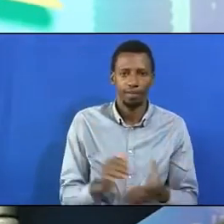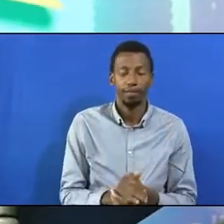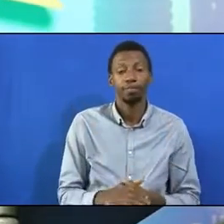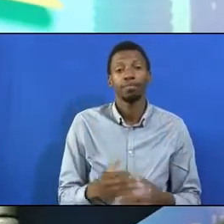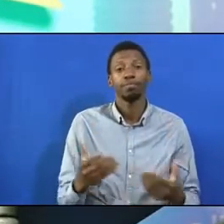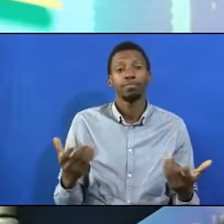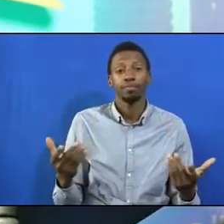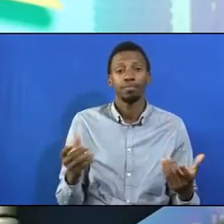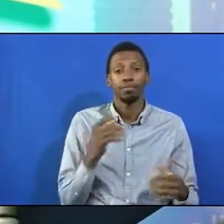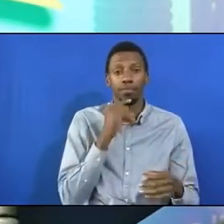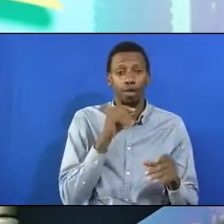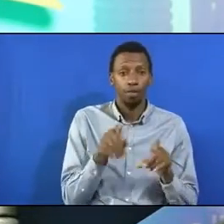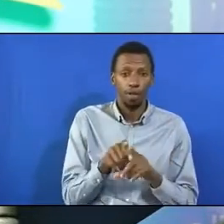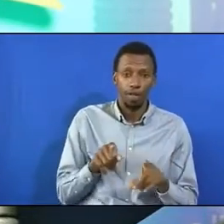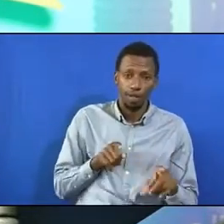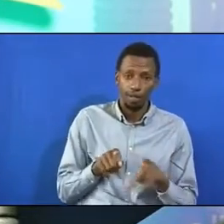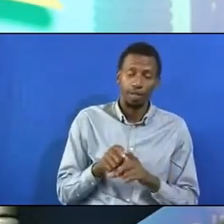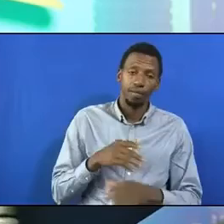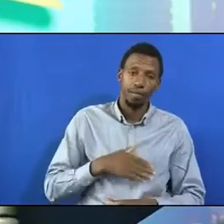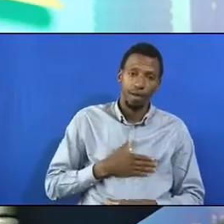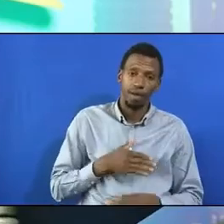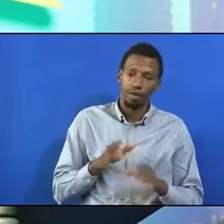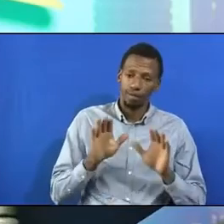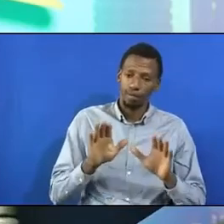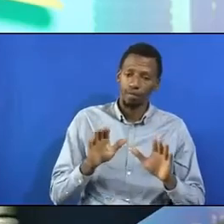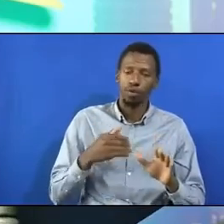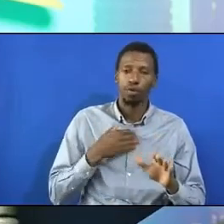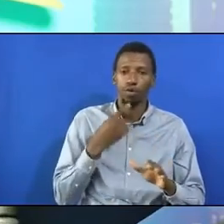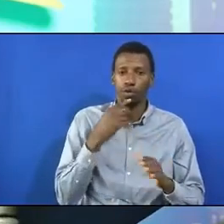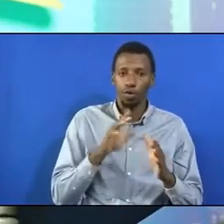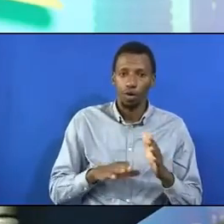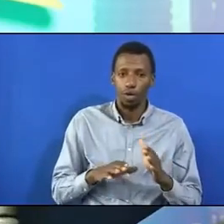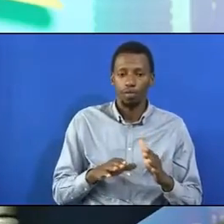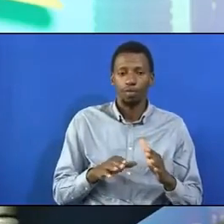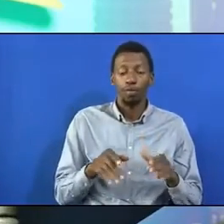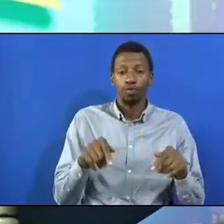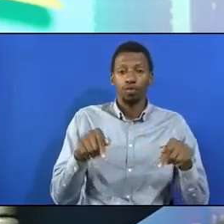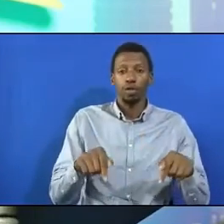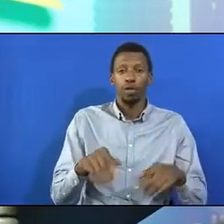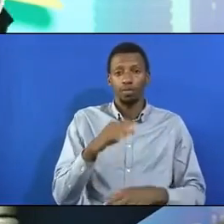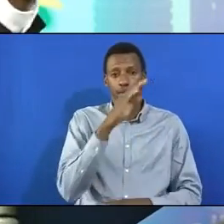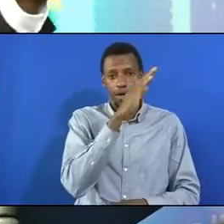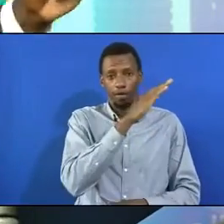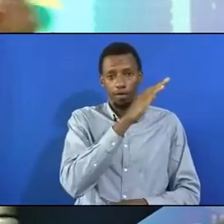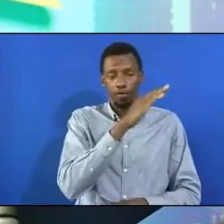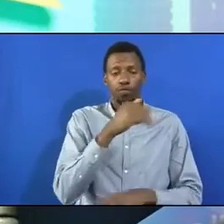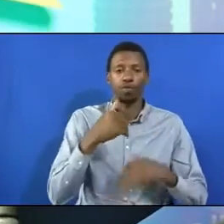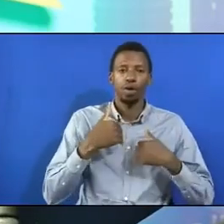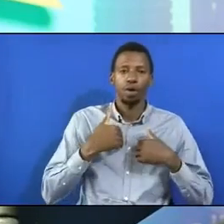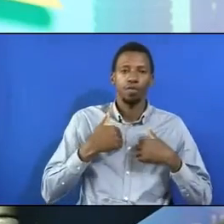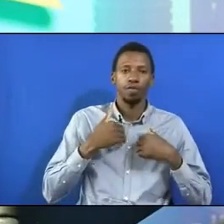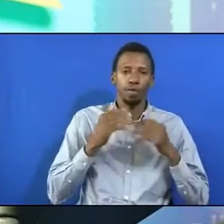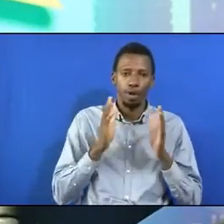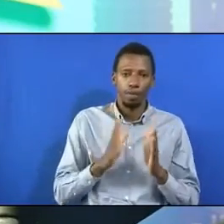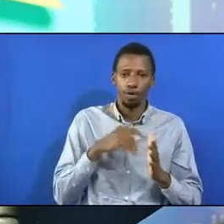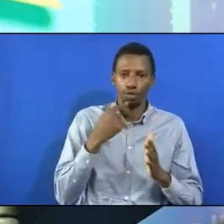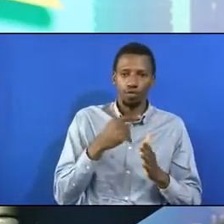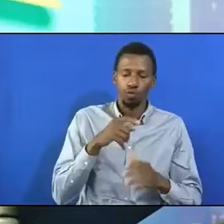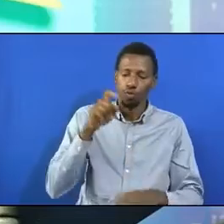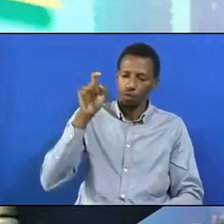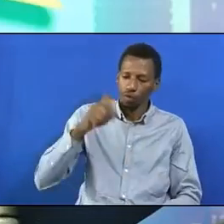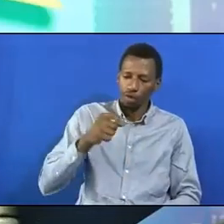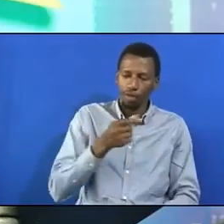and sisters, allow me to pause here and say that this afternoon there is somebody who needs the grace of God so that they can live a single